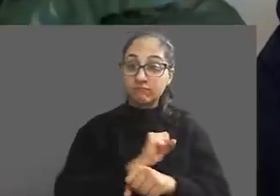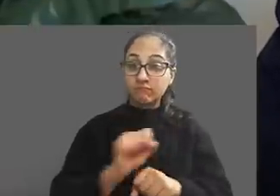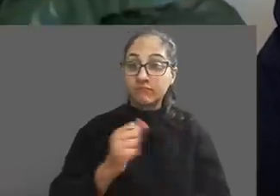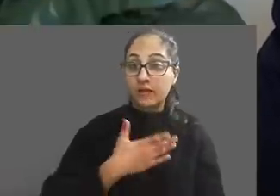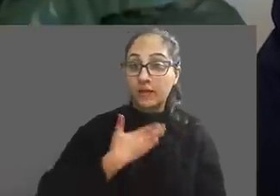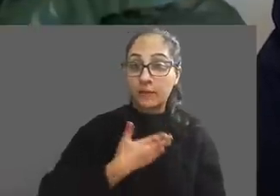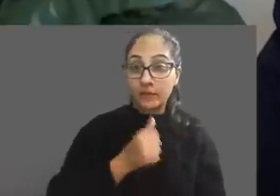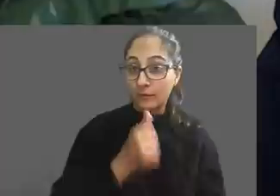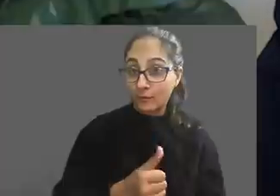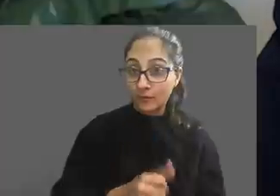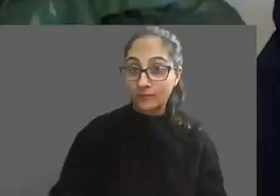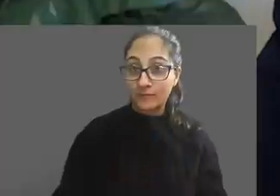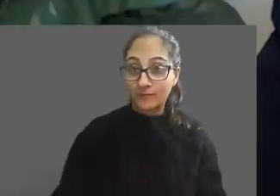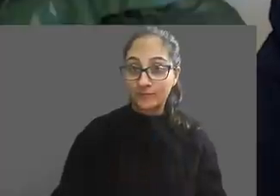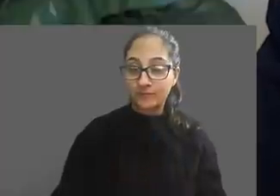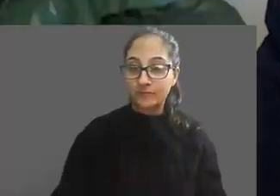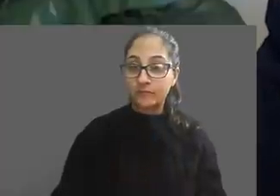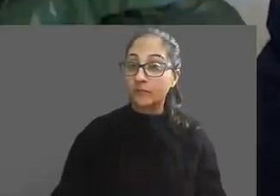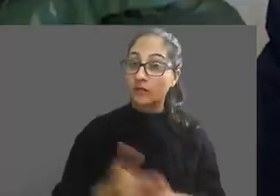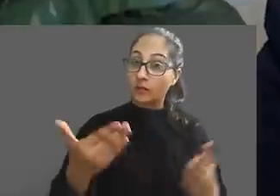history.